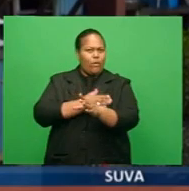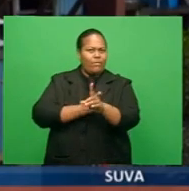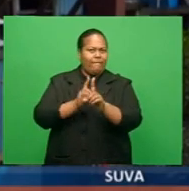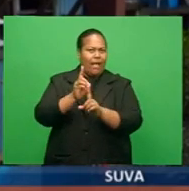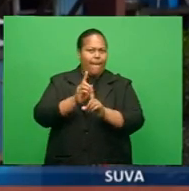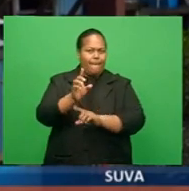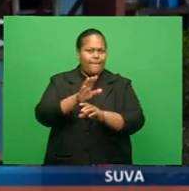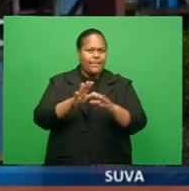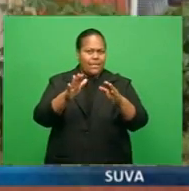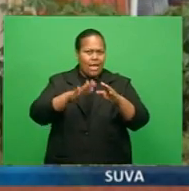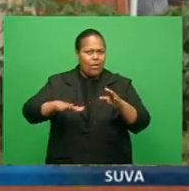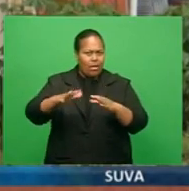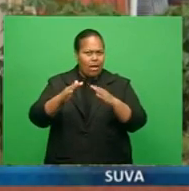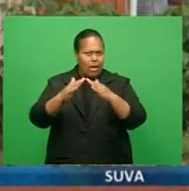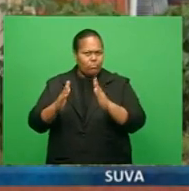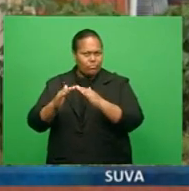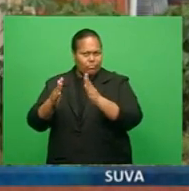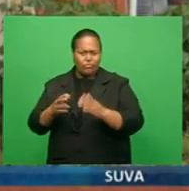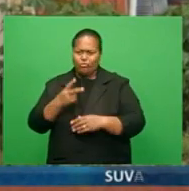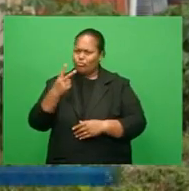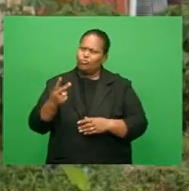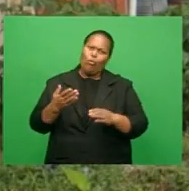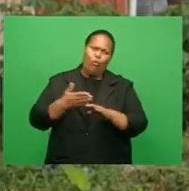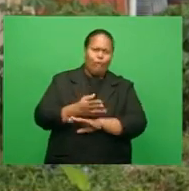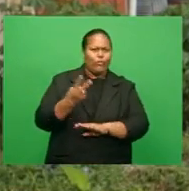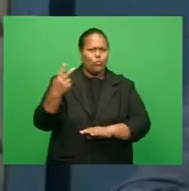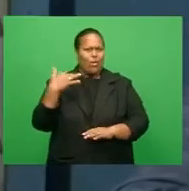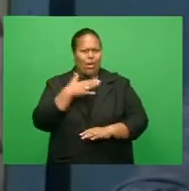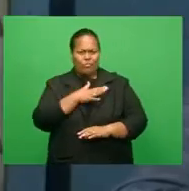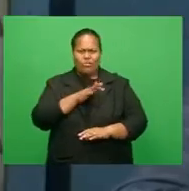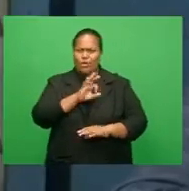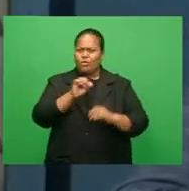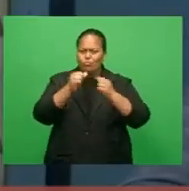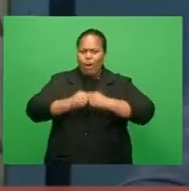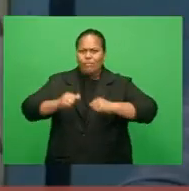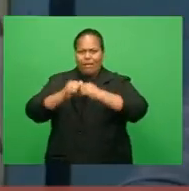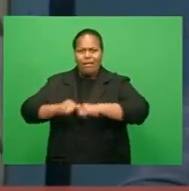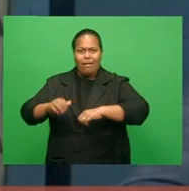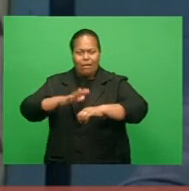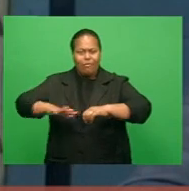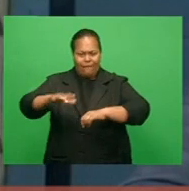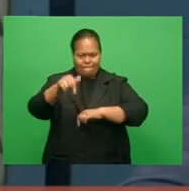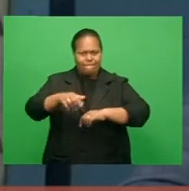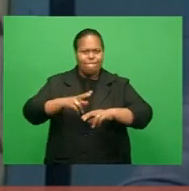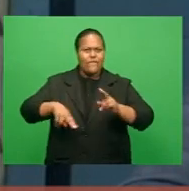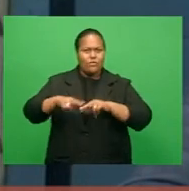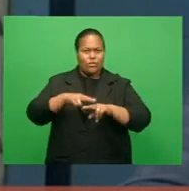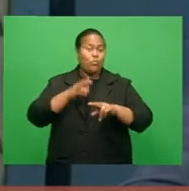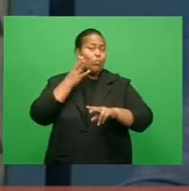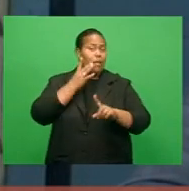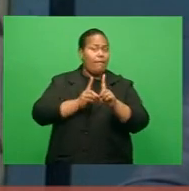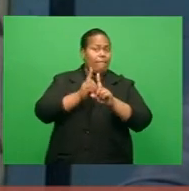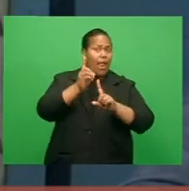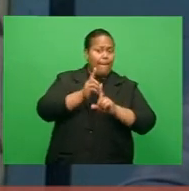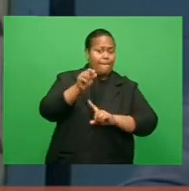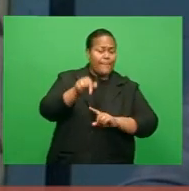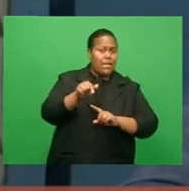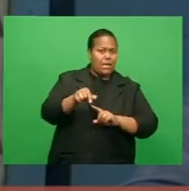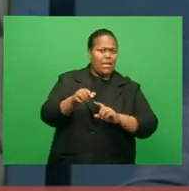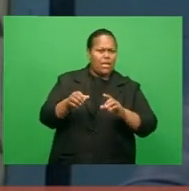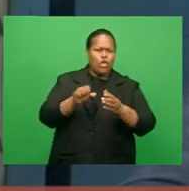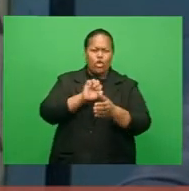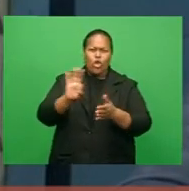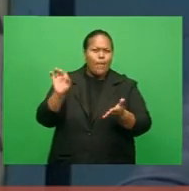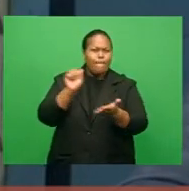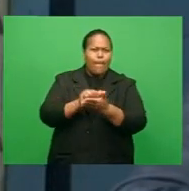are 250 informal settlements around the country. When you develop an informal settlement, it can cost you